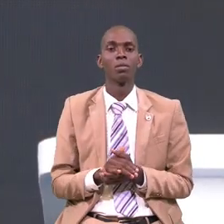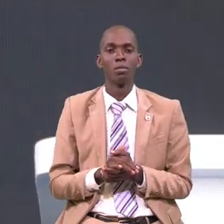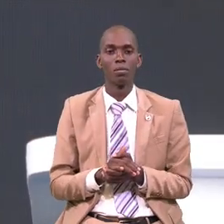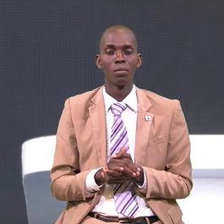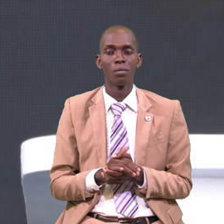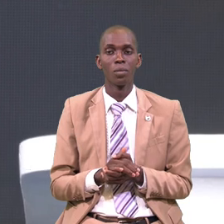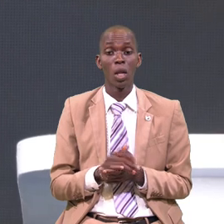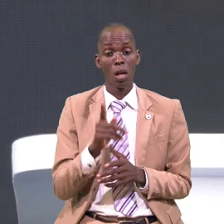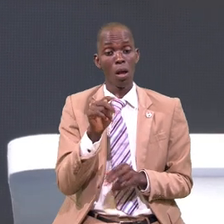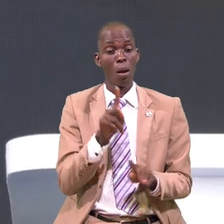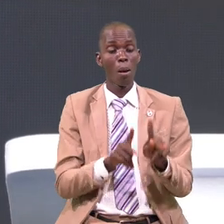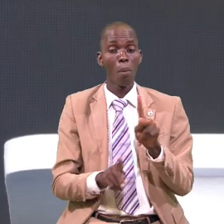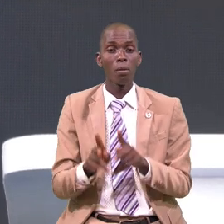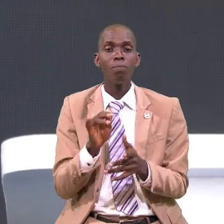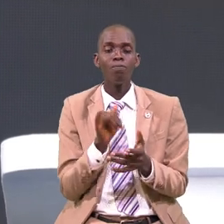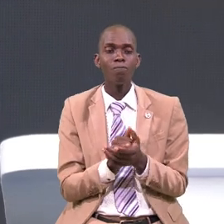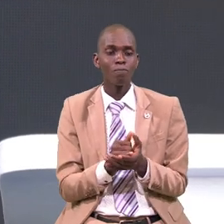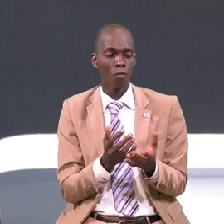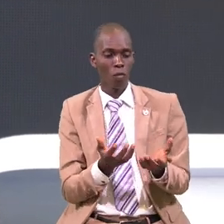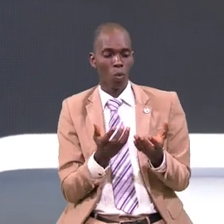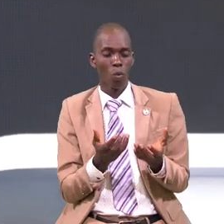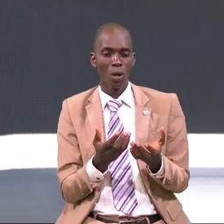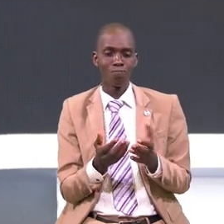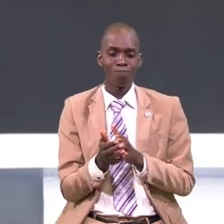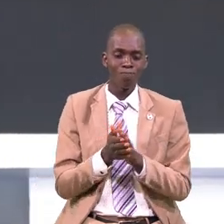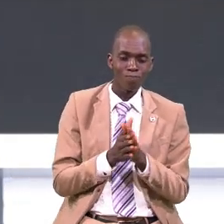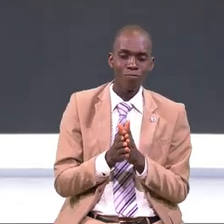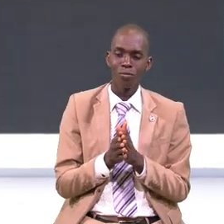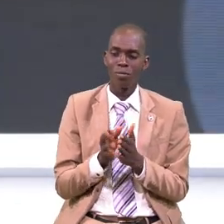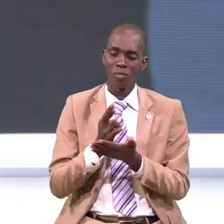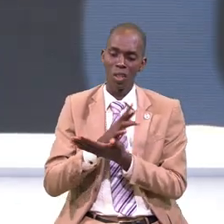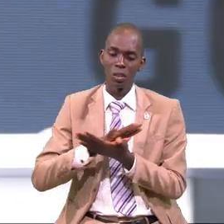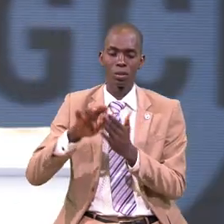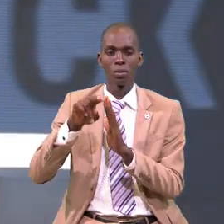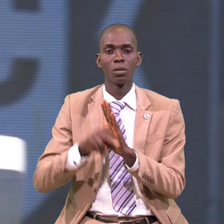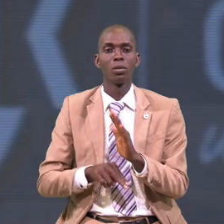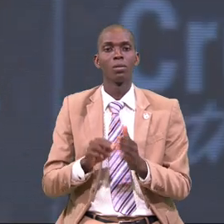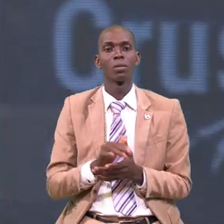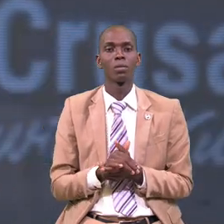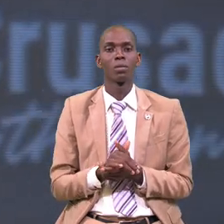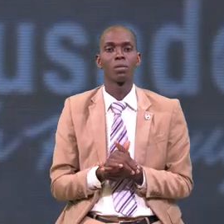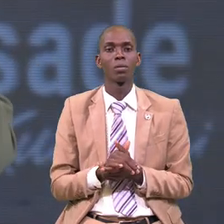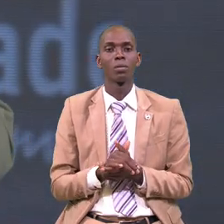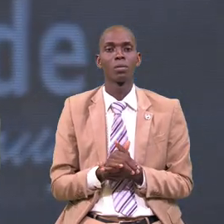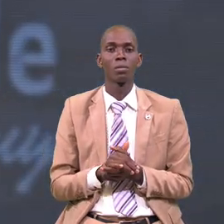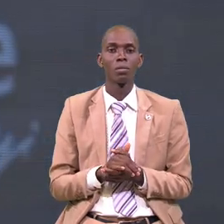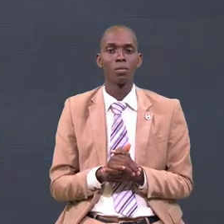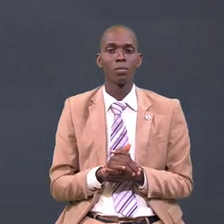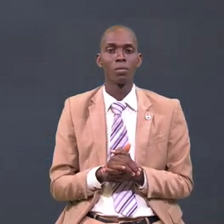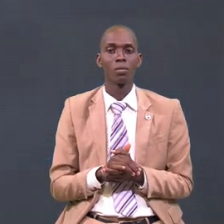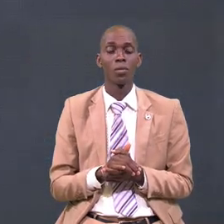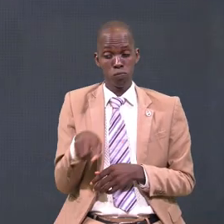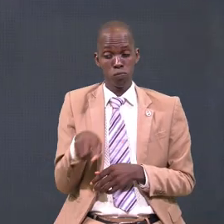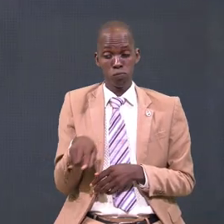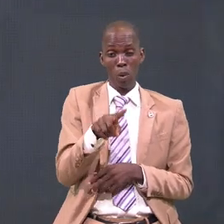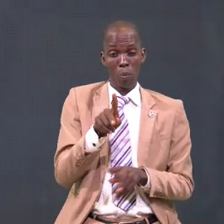The people that thirst and hunger after righteousness, for they